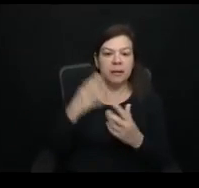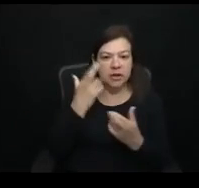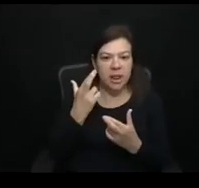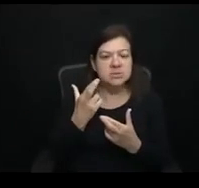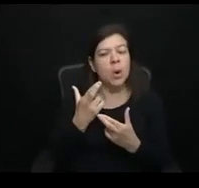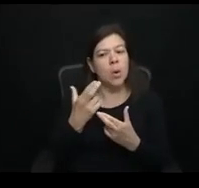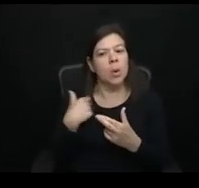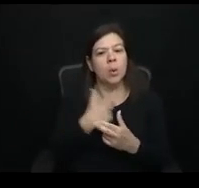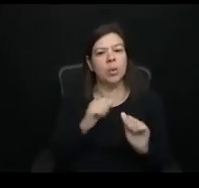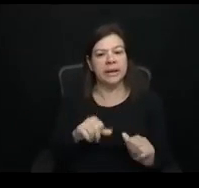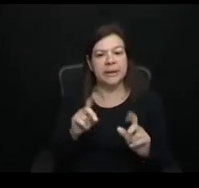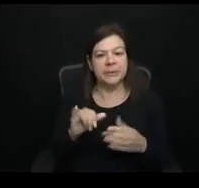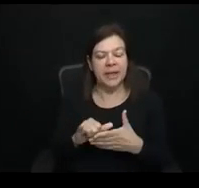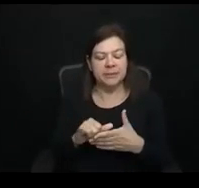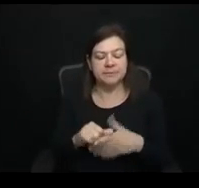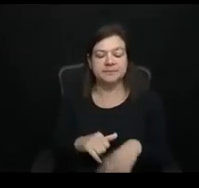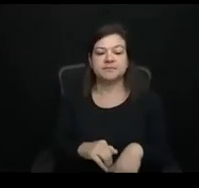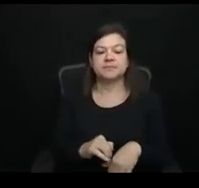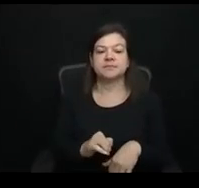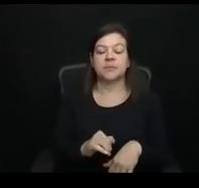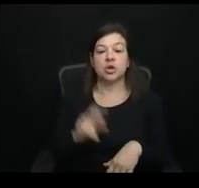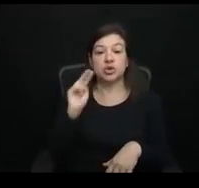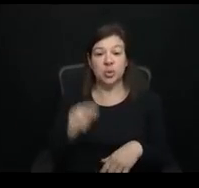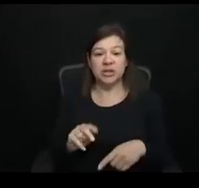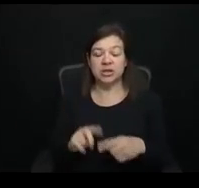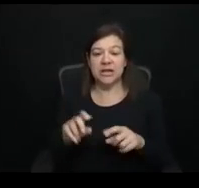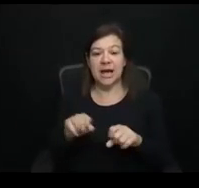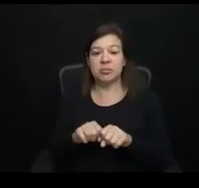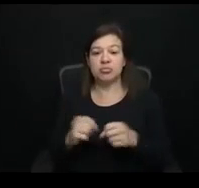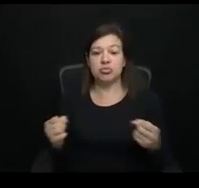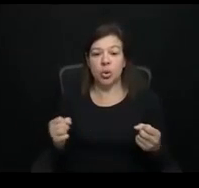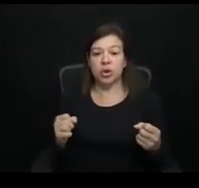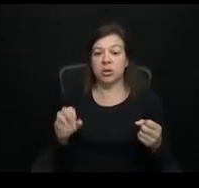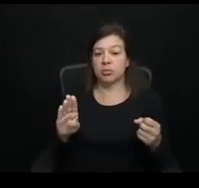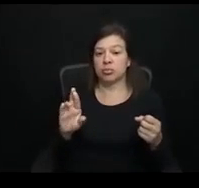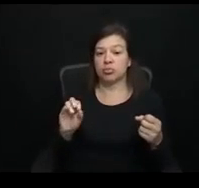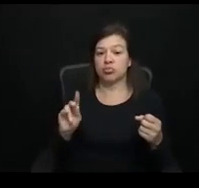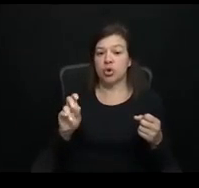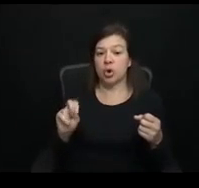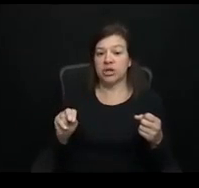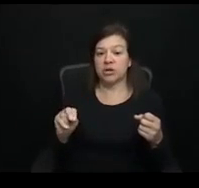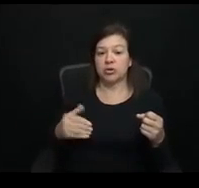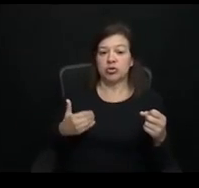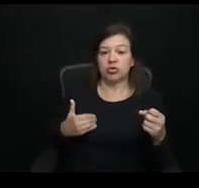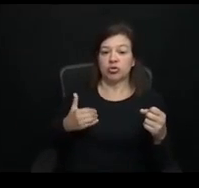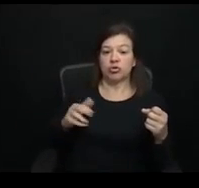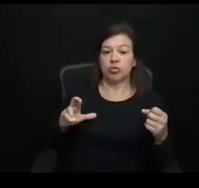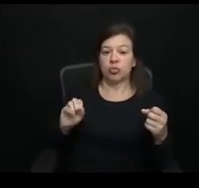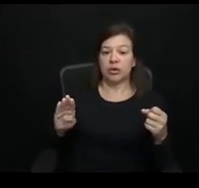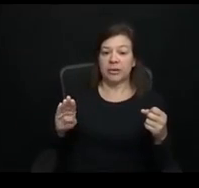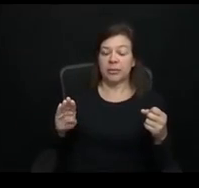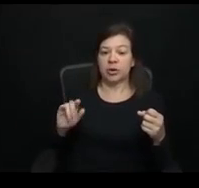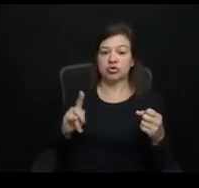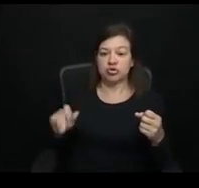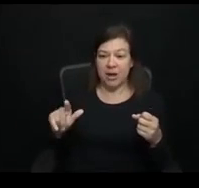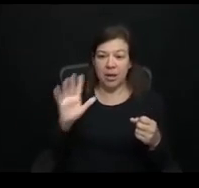upon that question you just asked, we've looked at Broken Rib Trail, which is out in front of it right now. We have the Big Box Trail that I